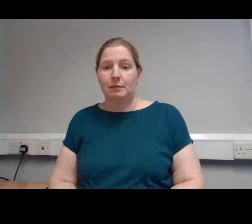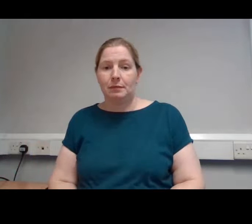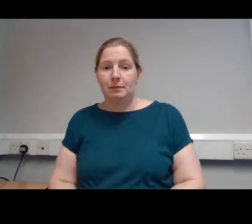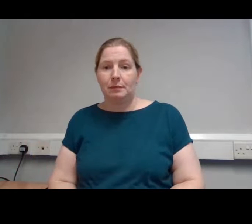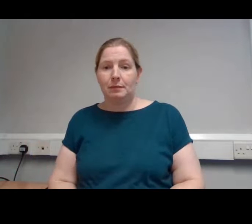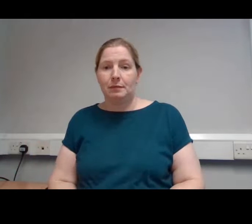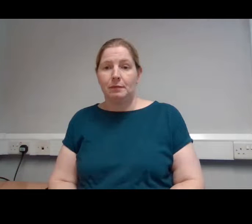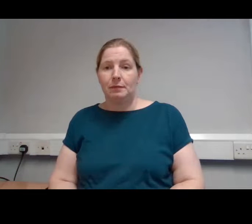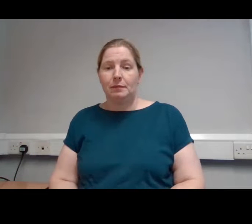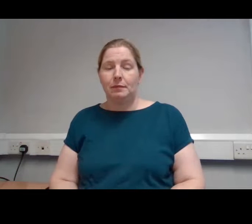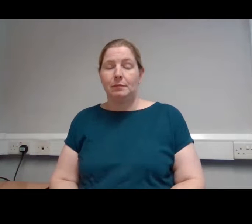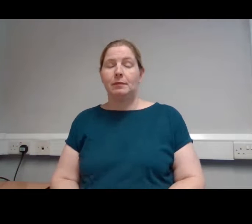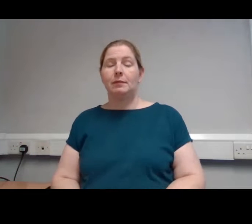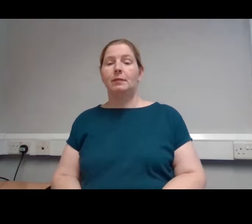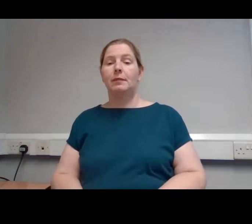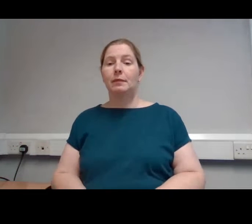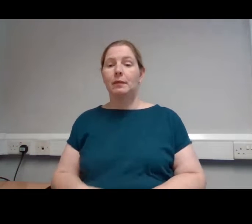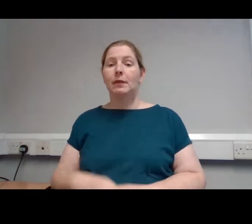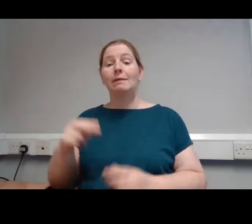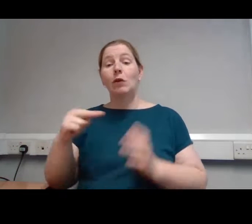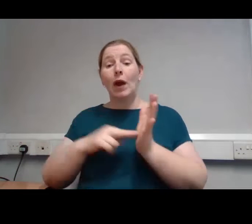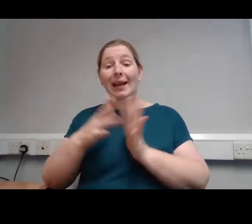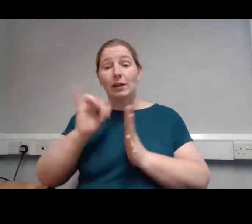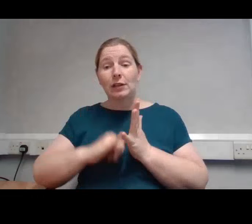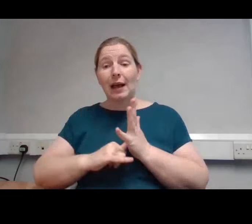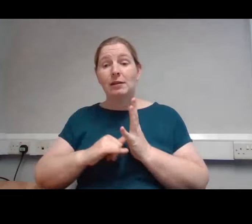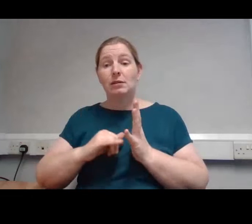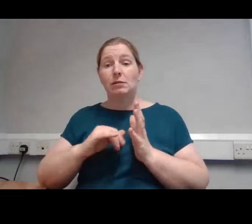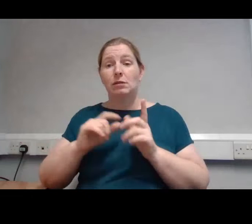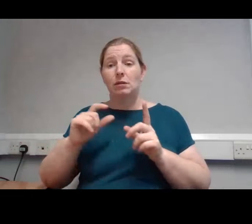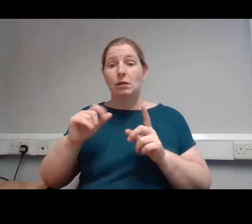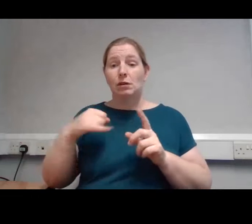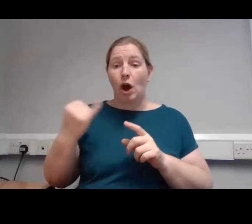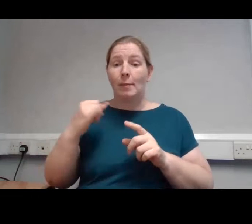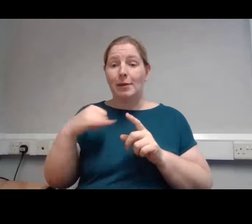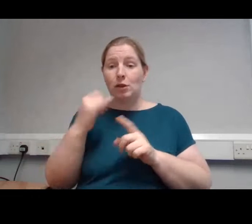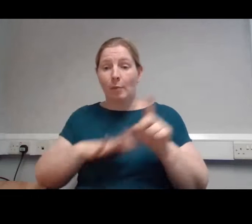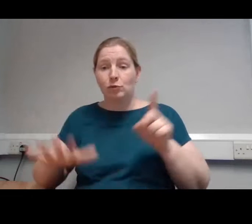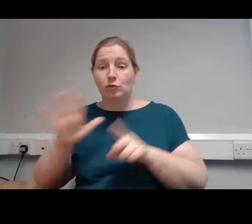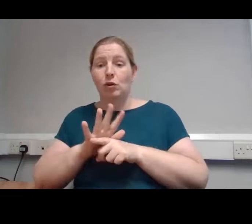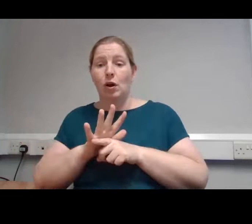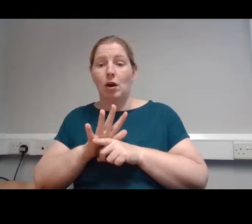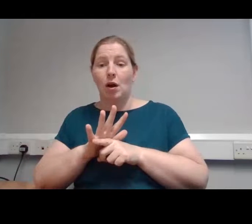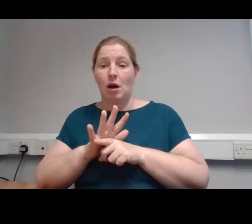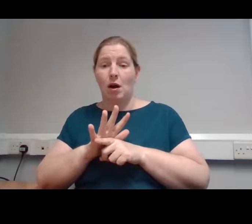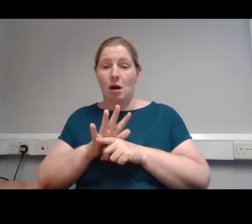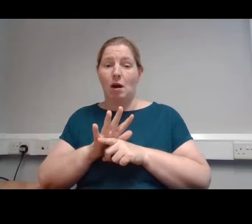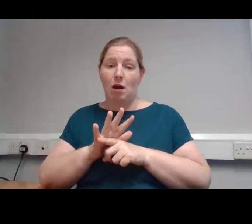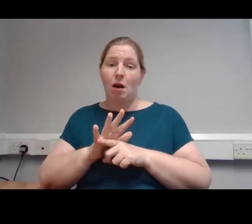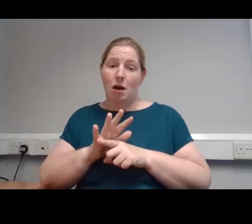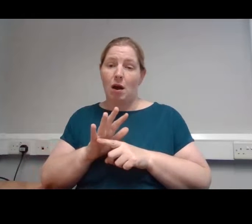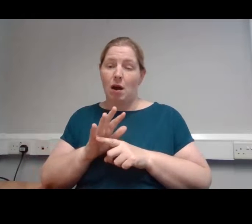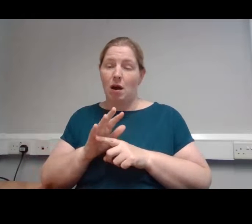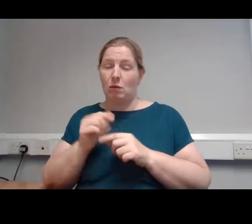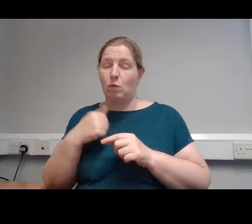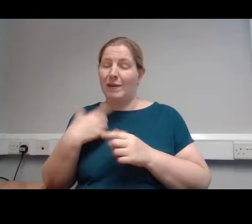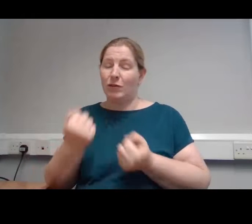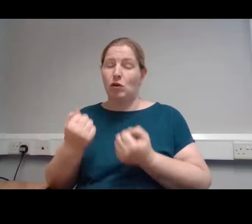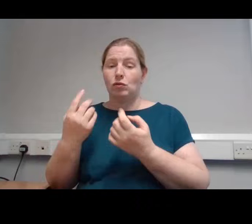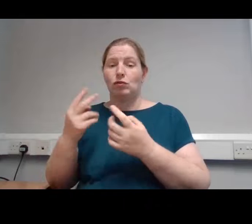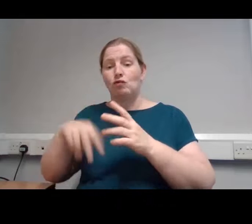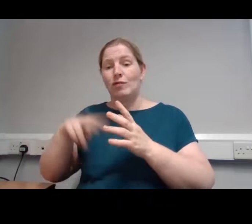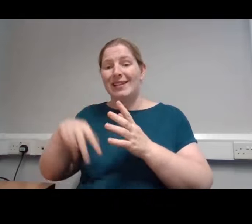Yeah, within NHS Derby and Derbyshire Integrated Care Board, we also have a readers panel. So increasingly, different business